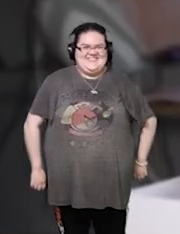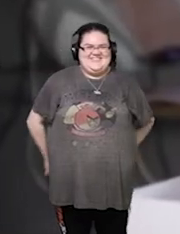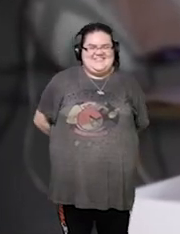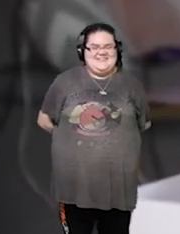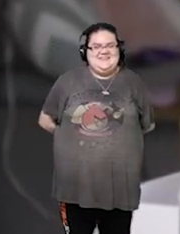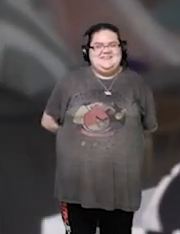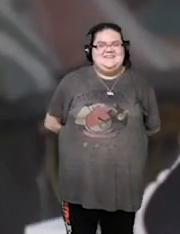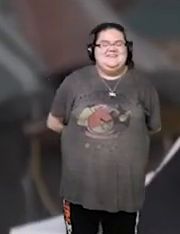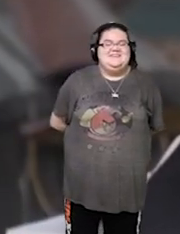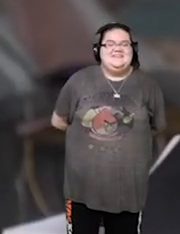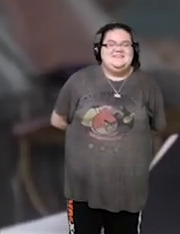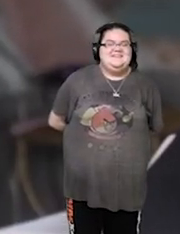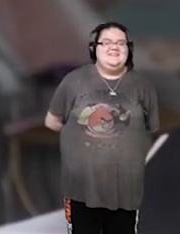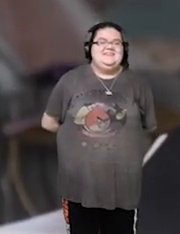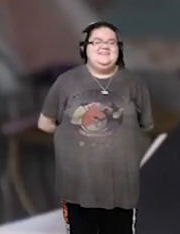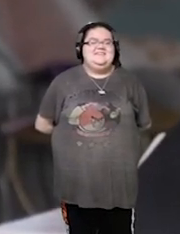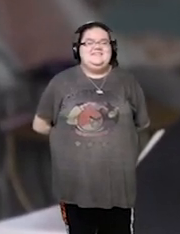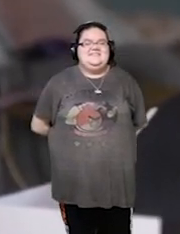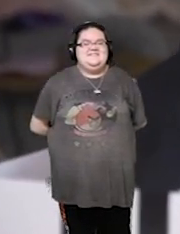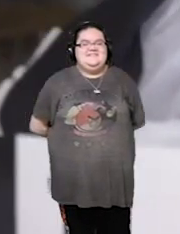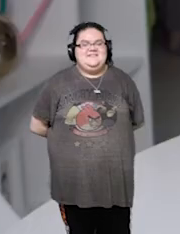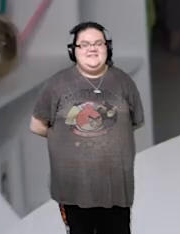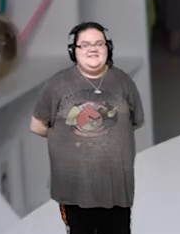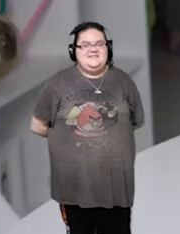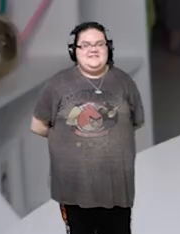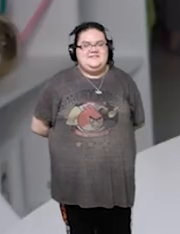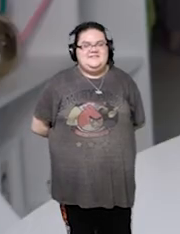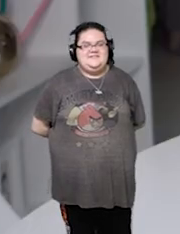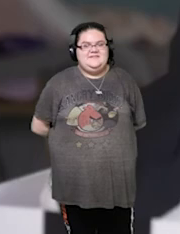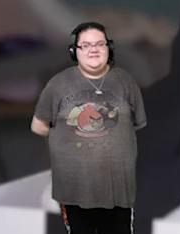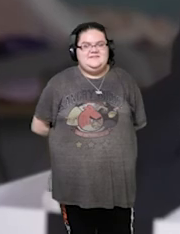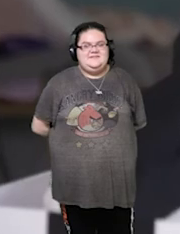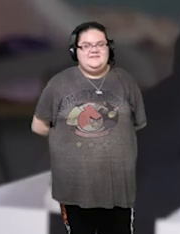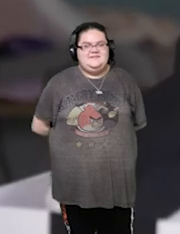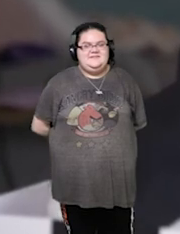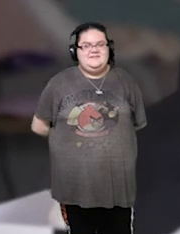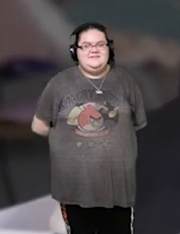things. Josh. Big fuck off hog. Is the right foot? That's not the right foot, is it?